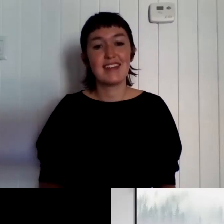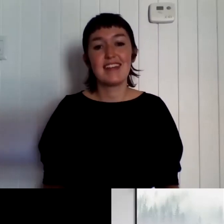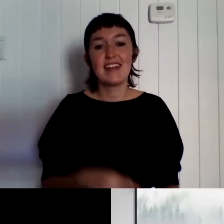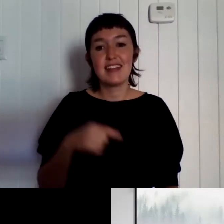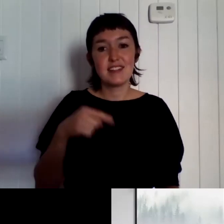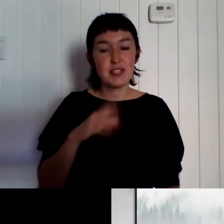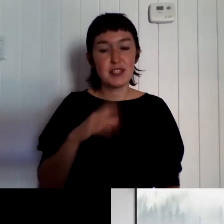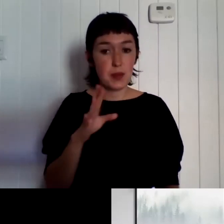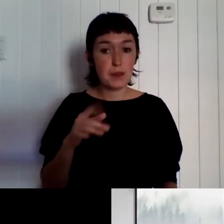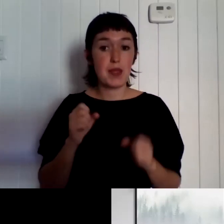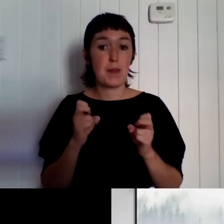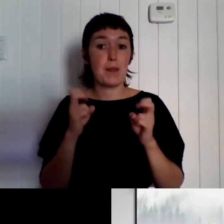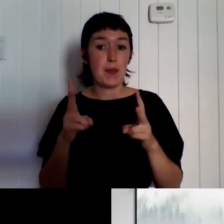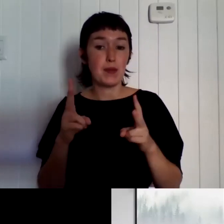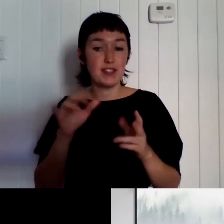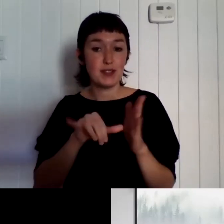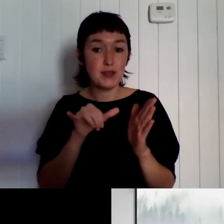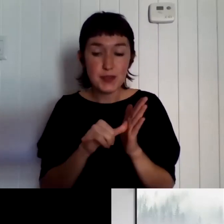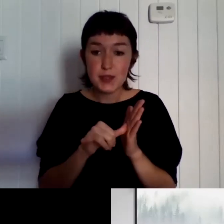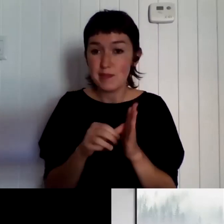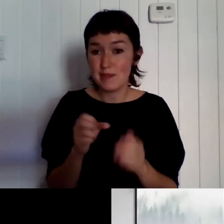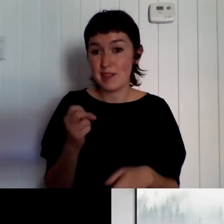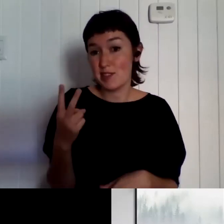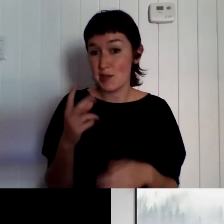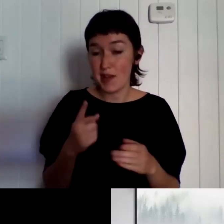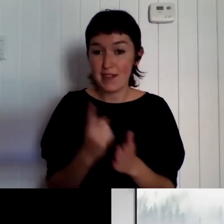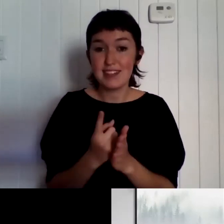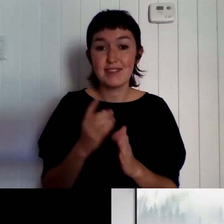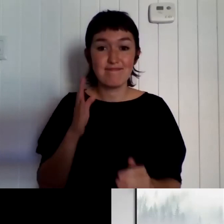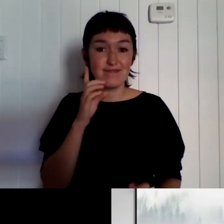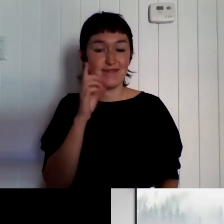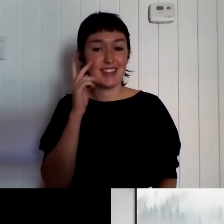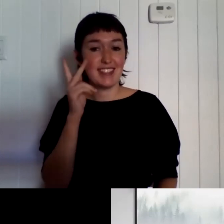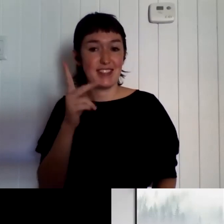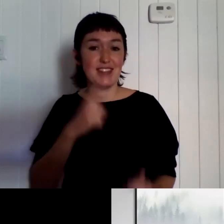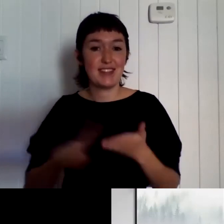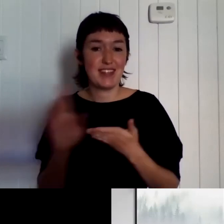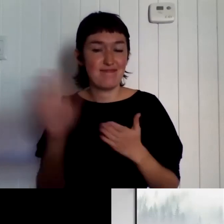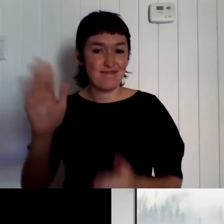will be posted on YouTube in a couple hours. See you next week. Bye, everyone.